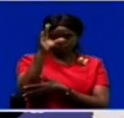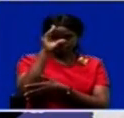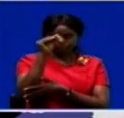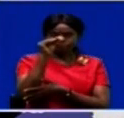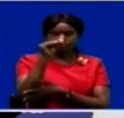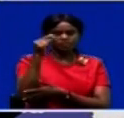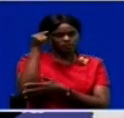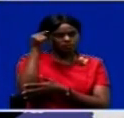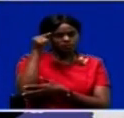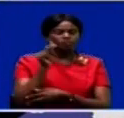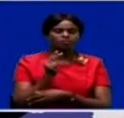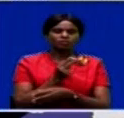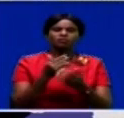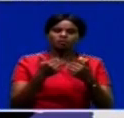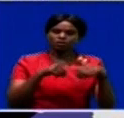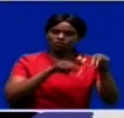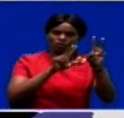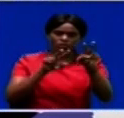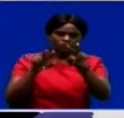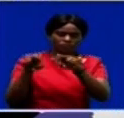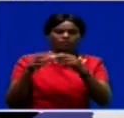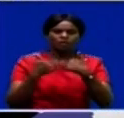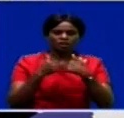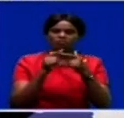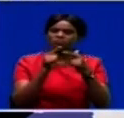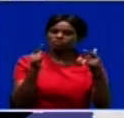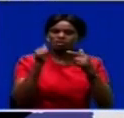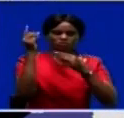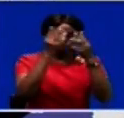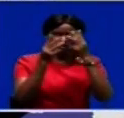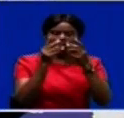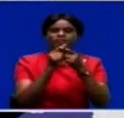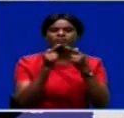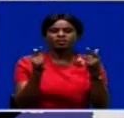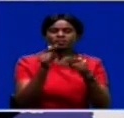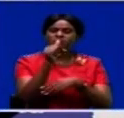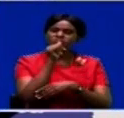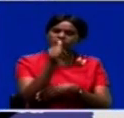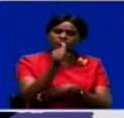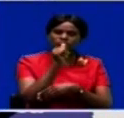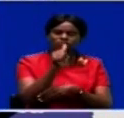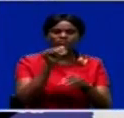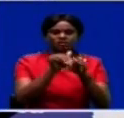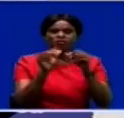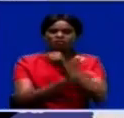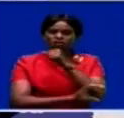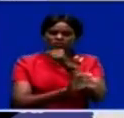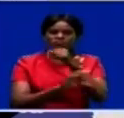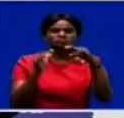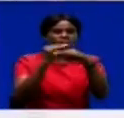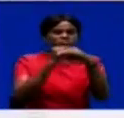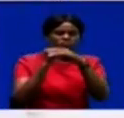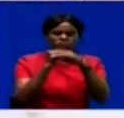as government, we have observed with great concern that journalism standards in the country have gone